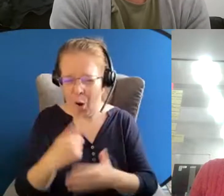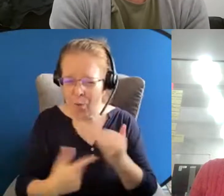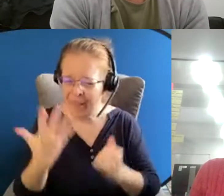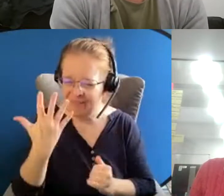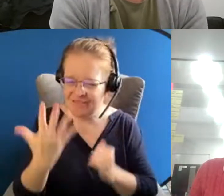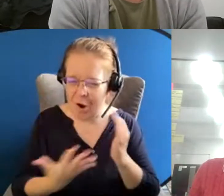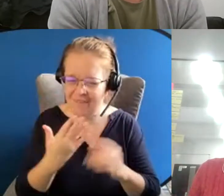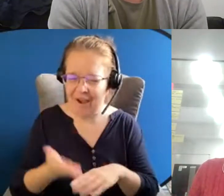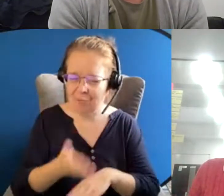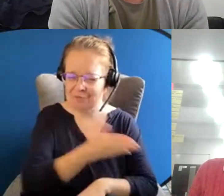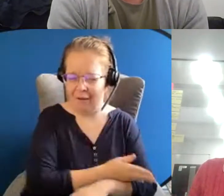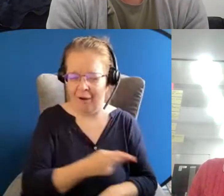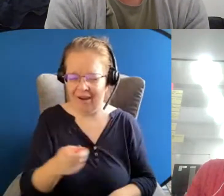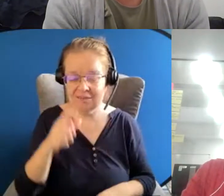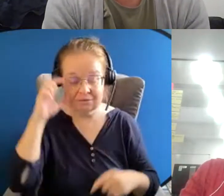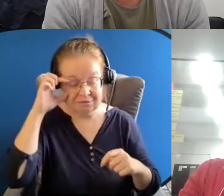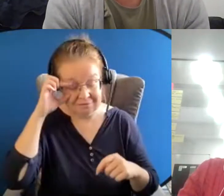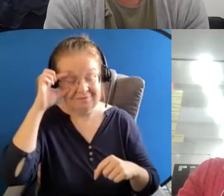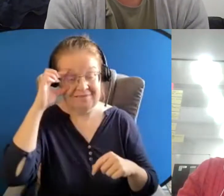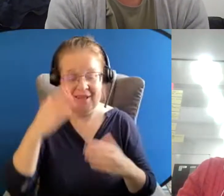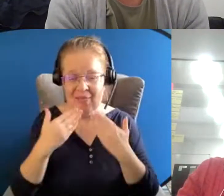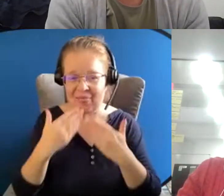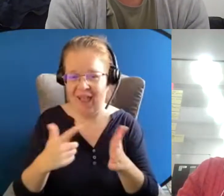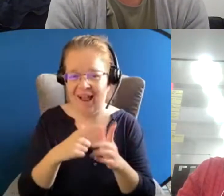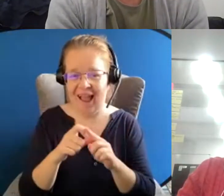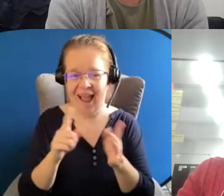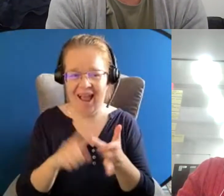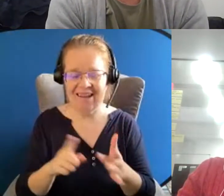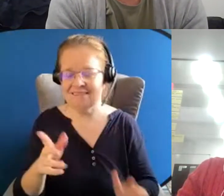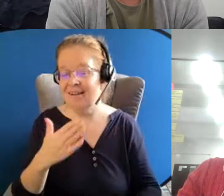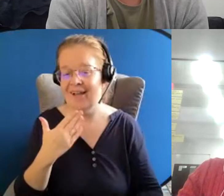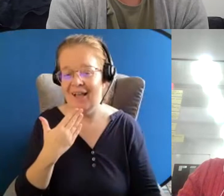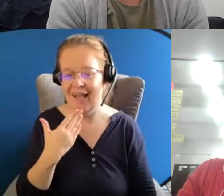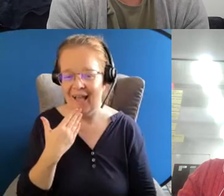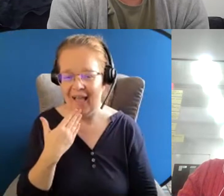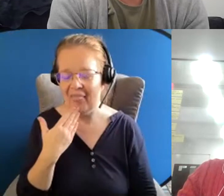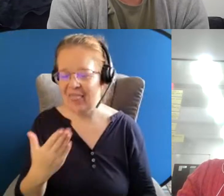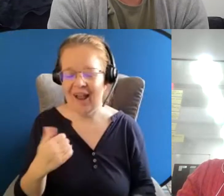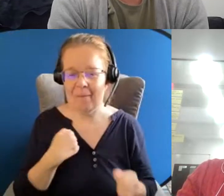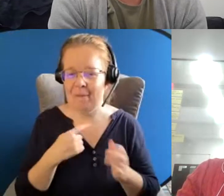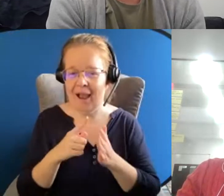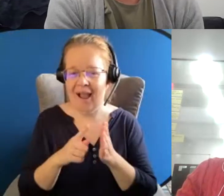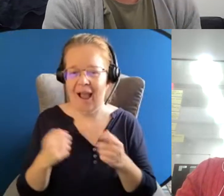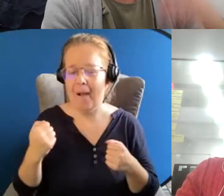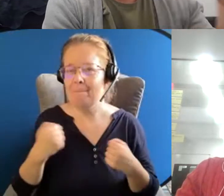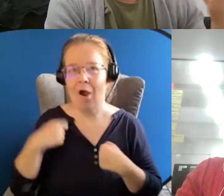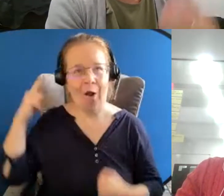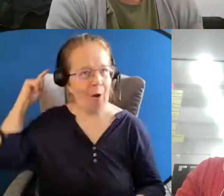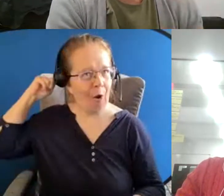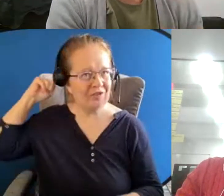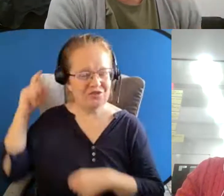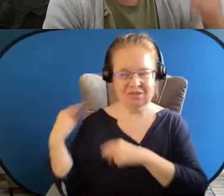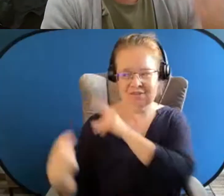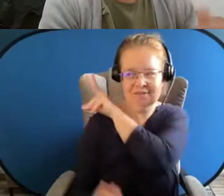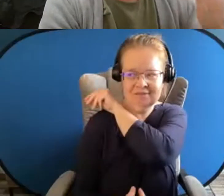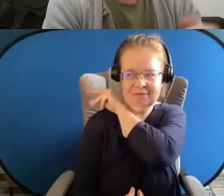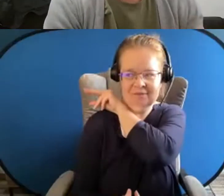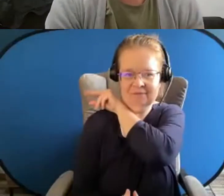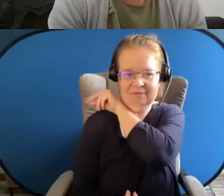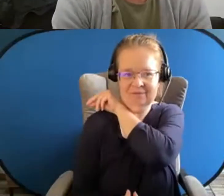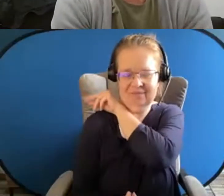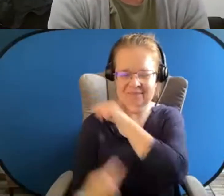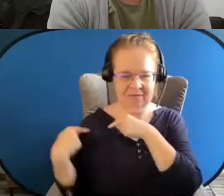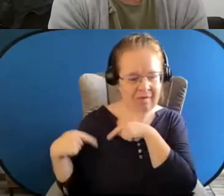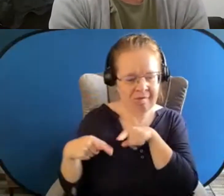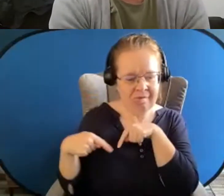us. Thank you, Addy, for being my Jiminy Cricket, my conscience, who sits on calls with me and